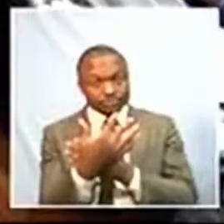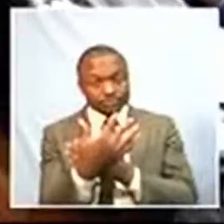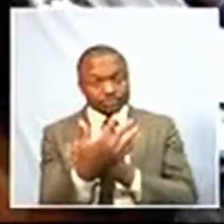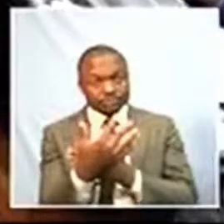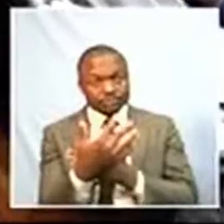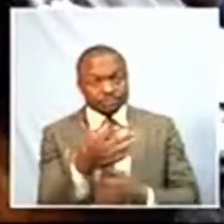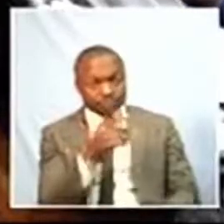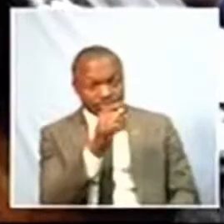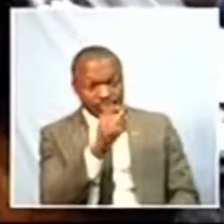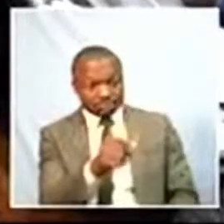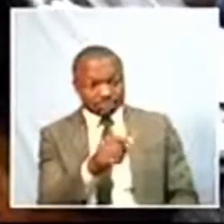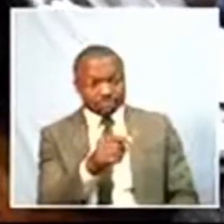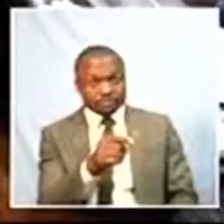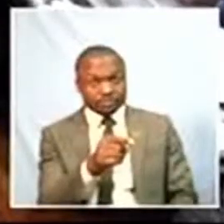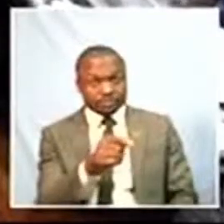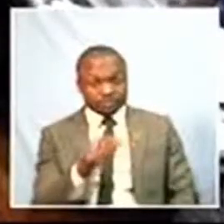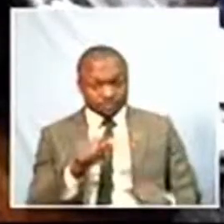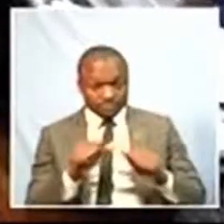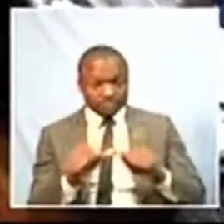are interacting here?